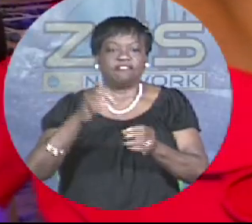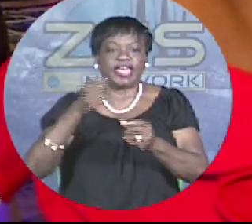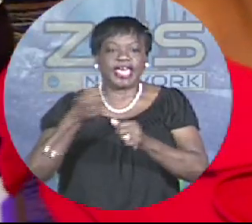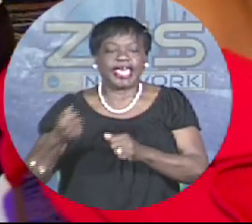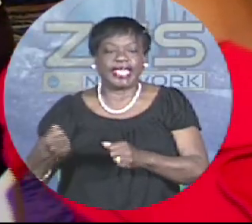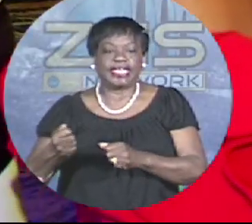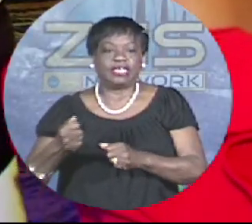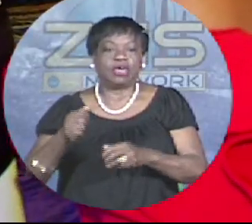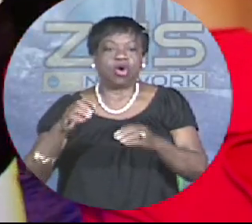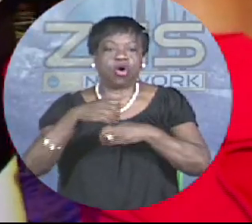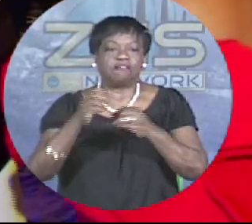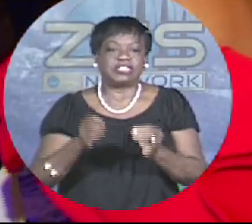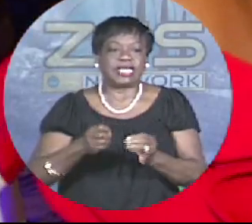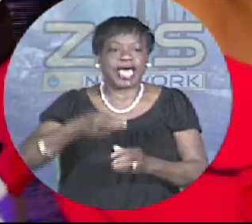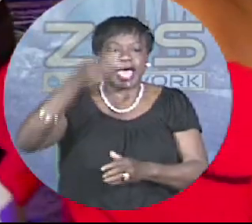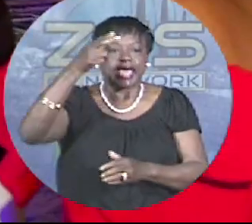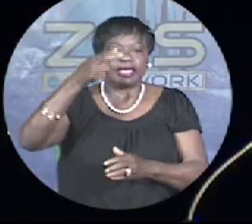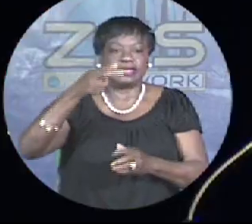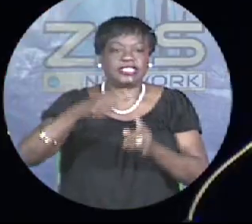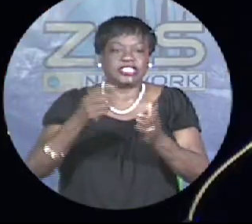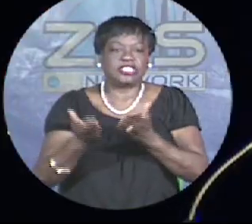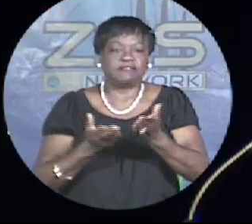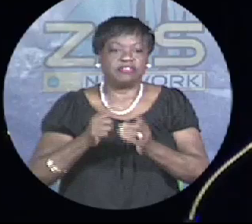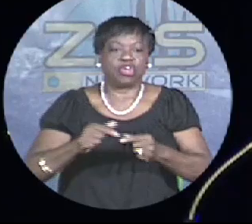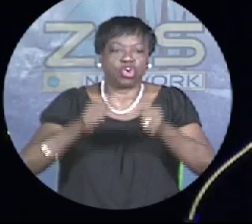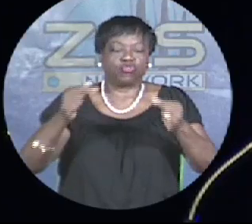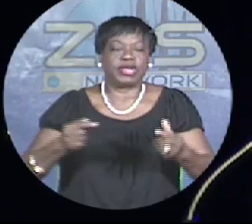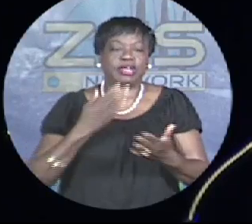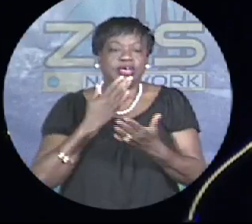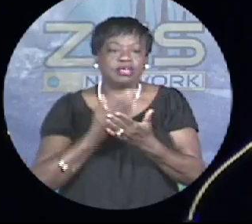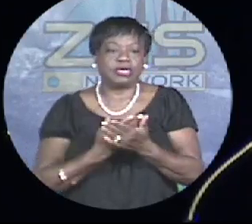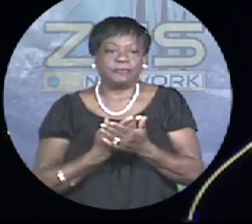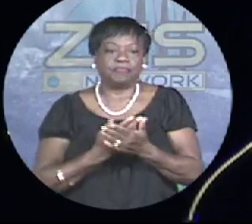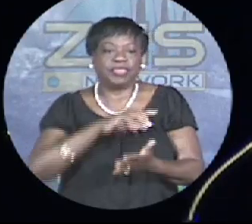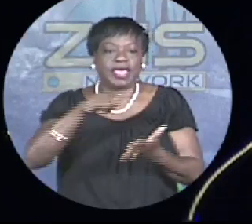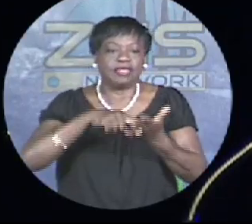higher privilege of serving the greater good. This includes